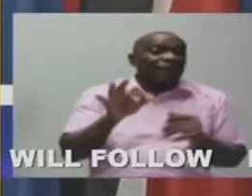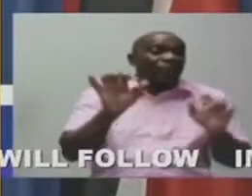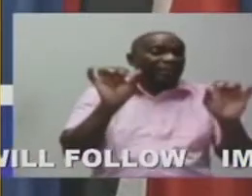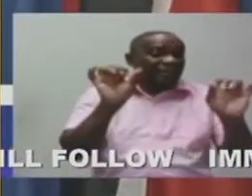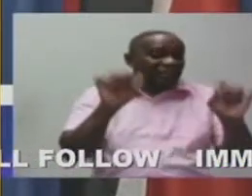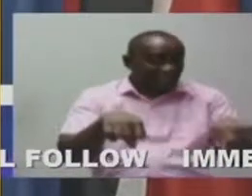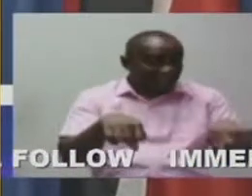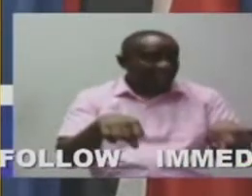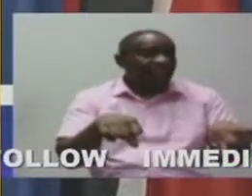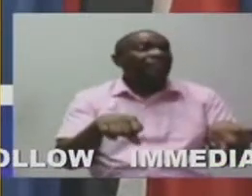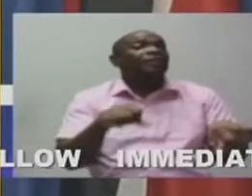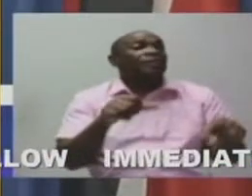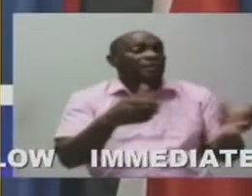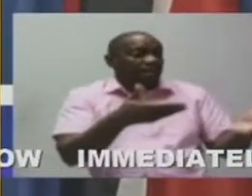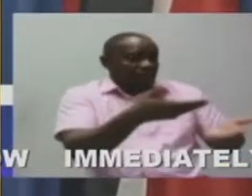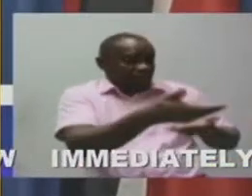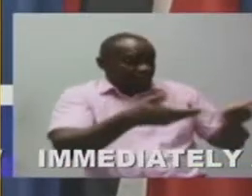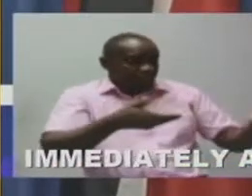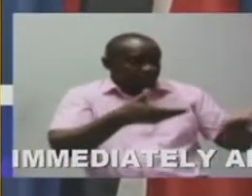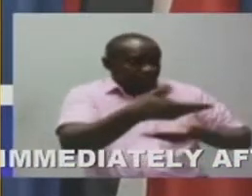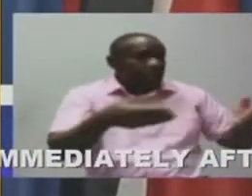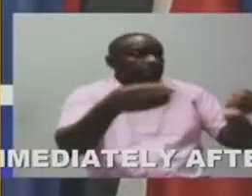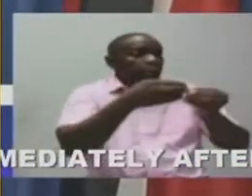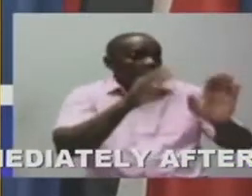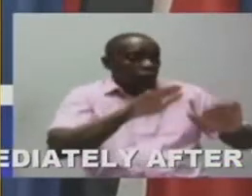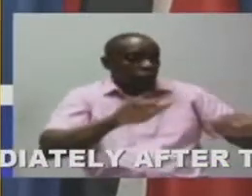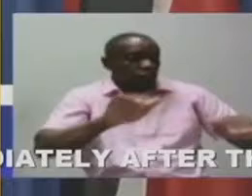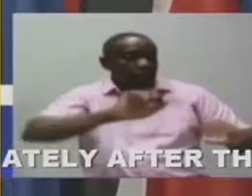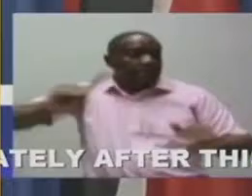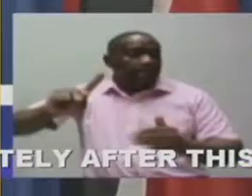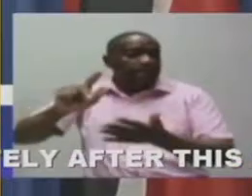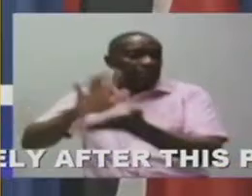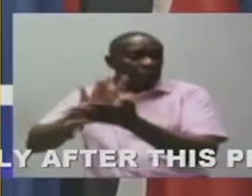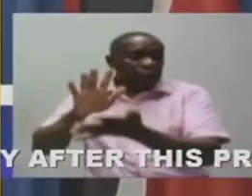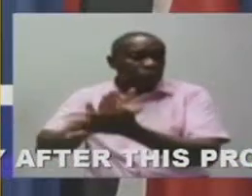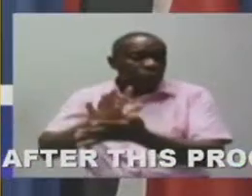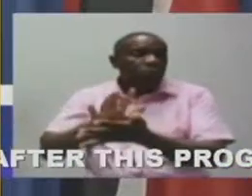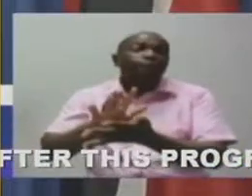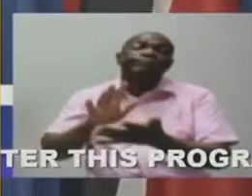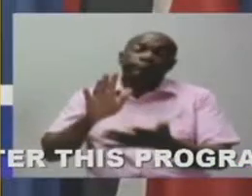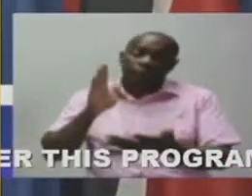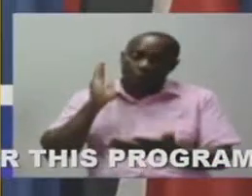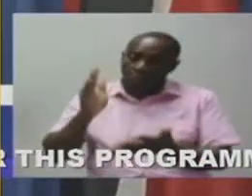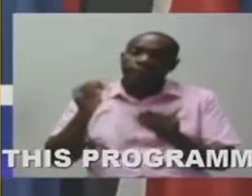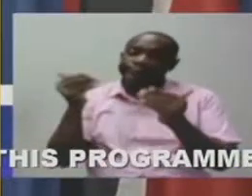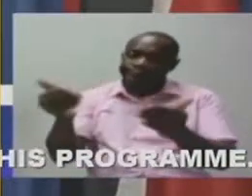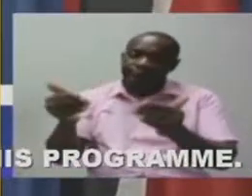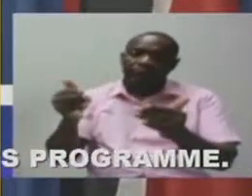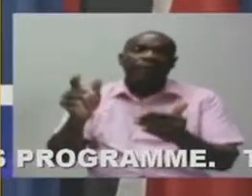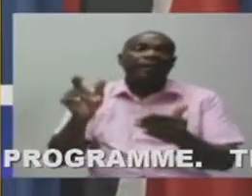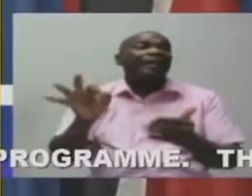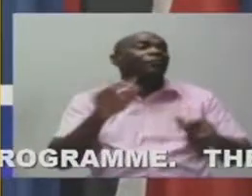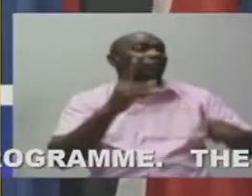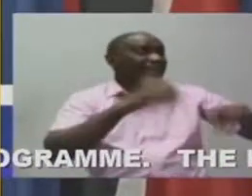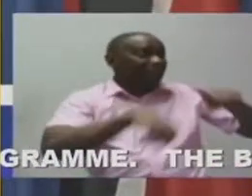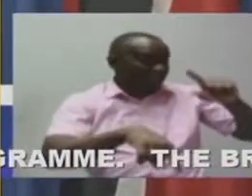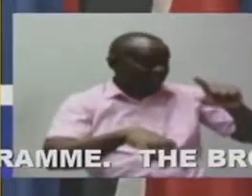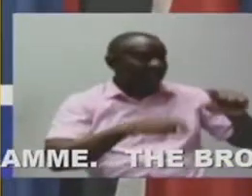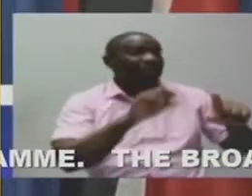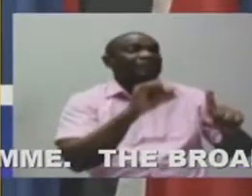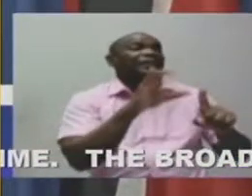we'll make every effort to do it if it can be done. If we don't do it, it is because our circumstance is not as good as it should